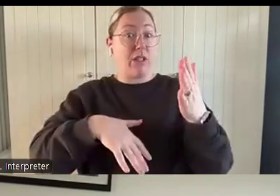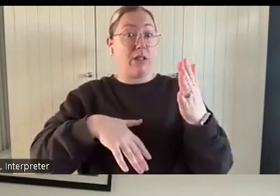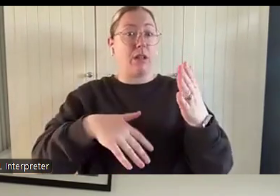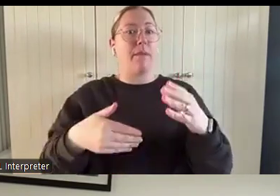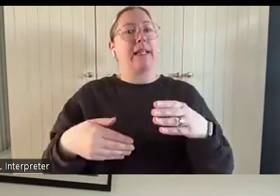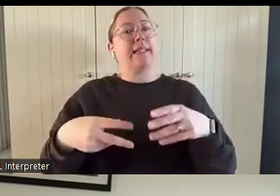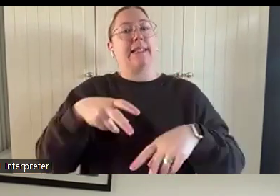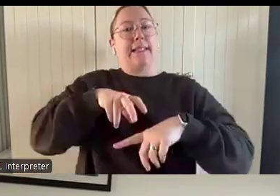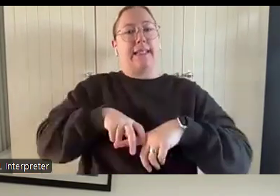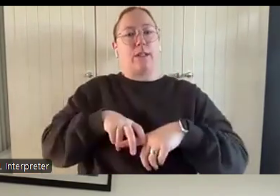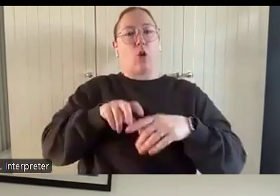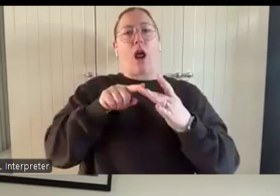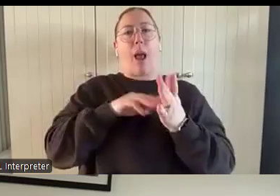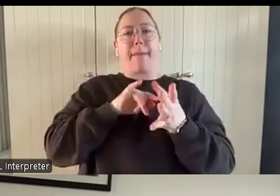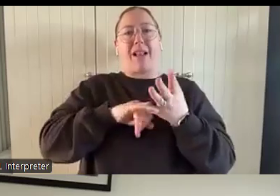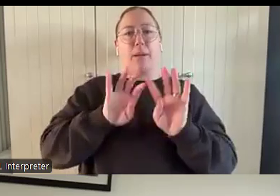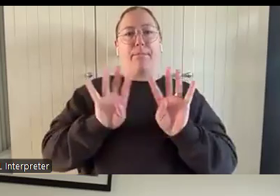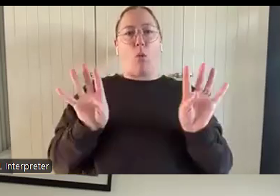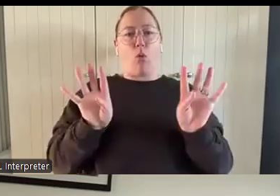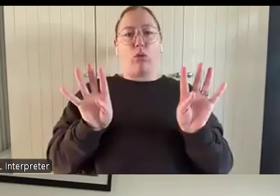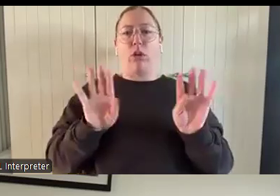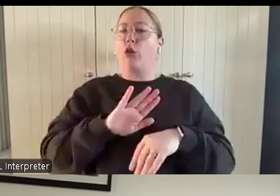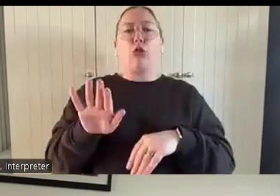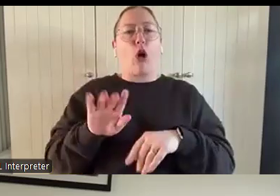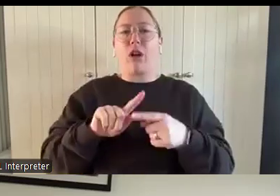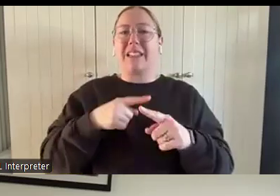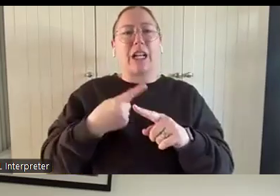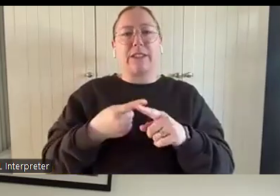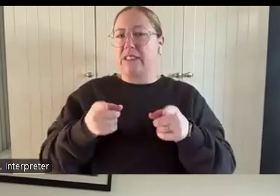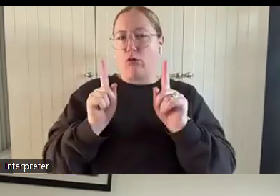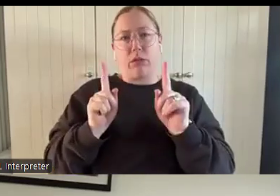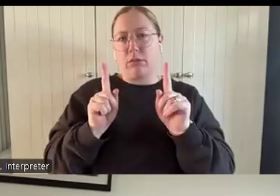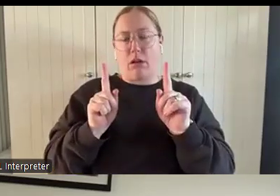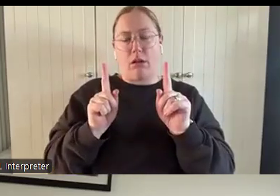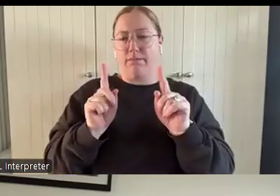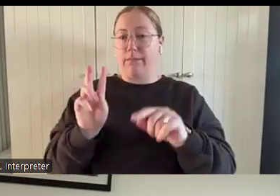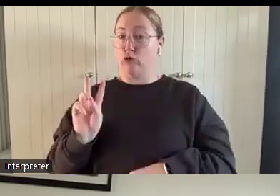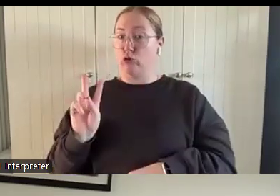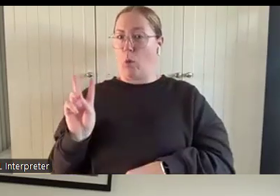directors, bringing on knowledge directly within the heart and leadership of IMAS.